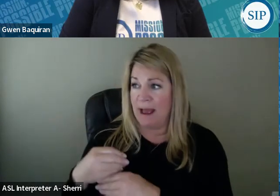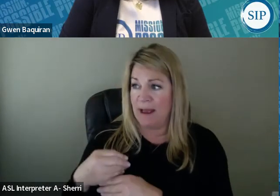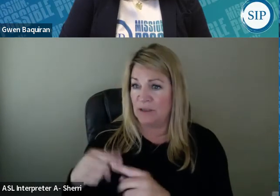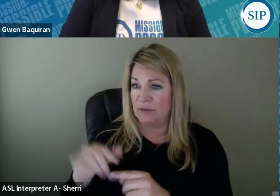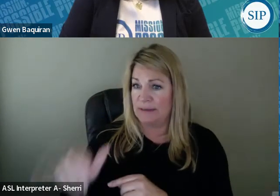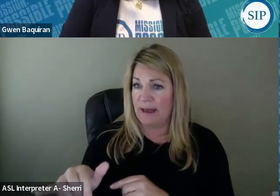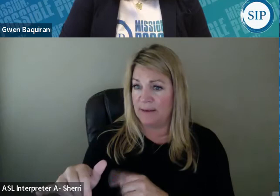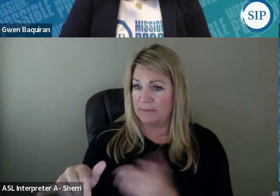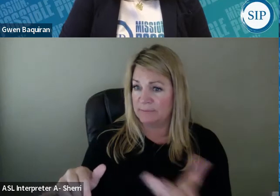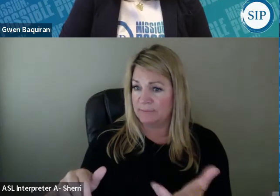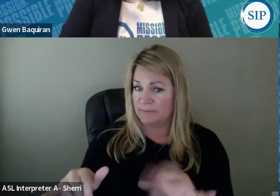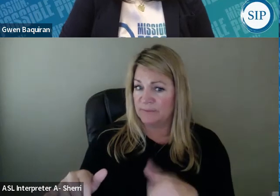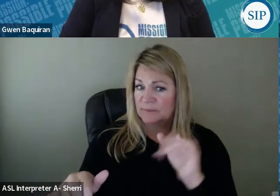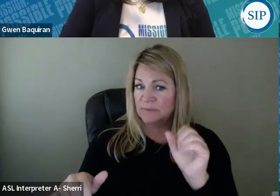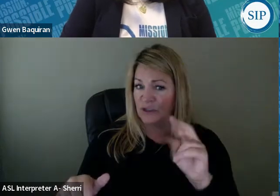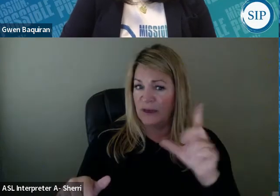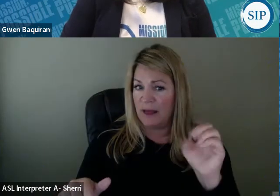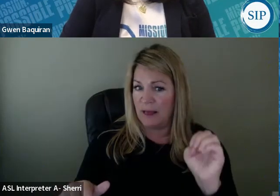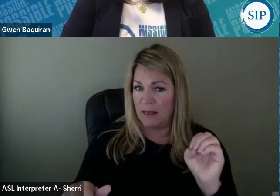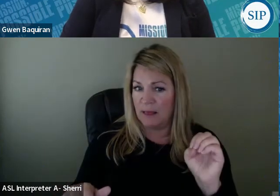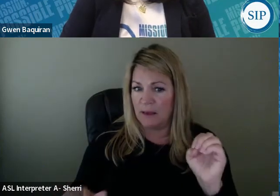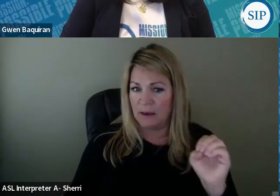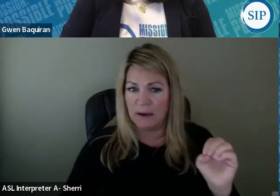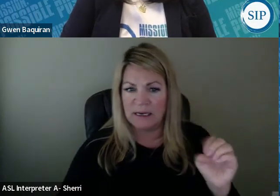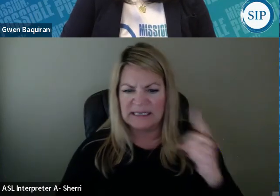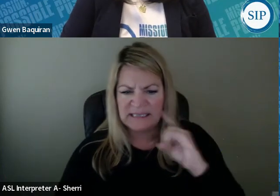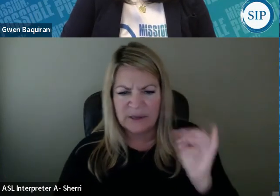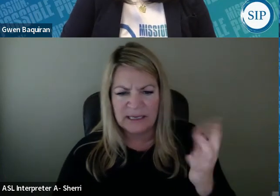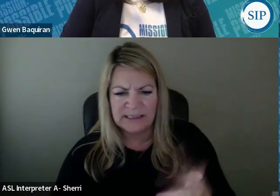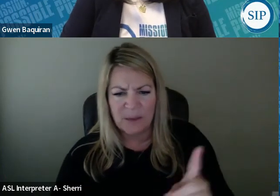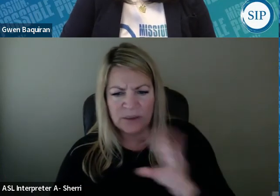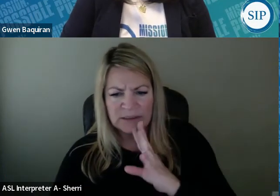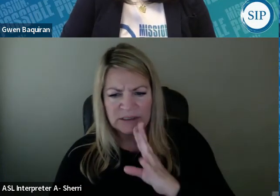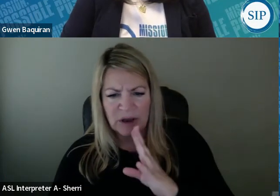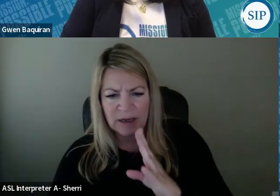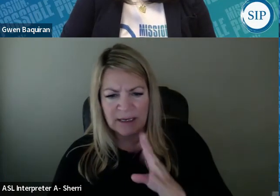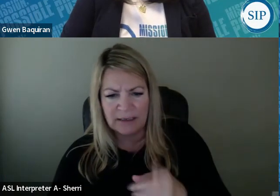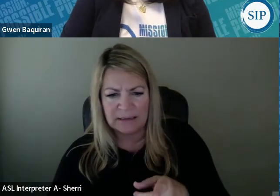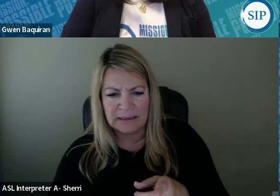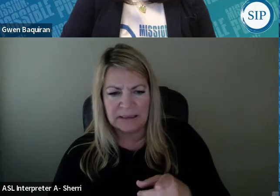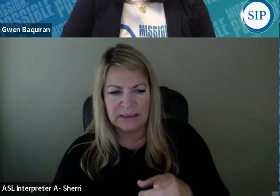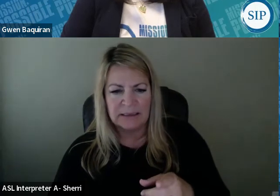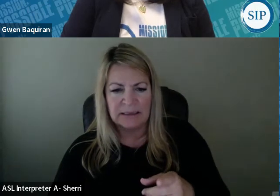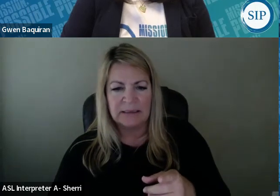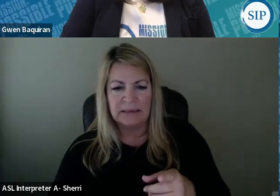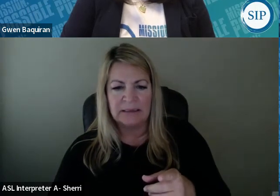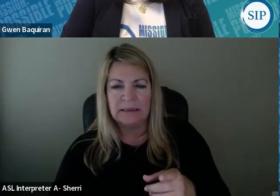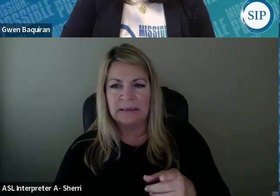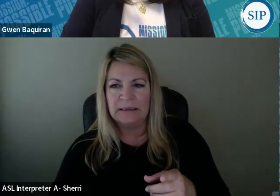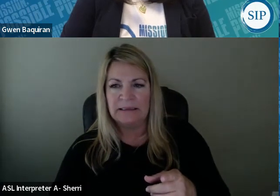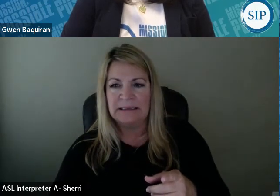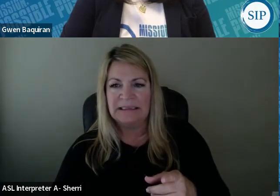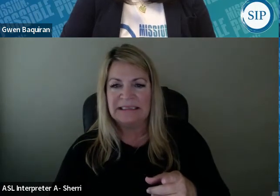that, Janelle? ¿Añadir algo más? Oh, it sounds like we can hear one of our interpreters. Yes, we can hear the Estamos siguiendo Spanish uno de nuestros